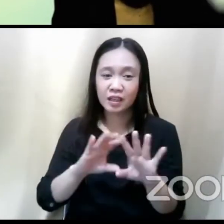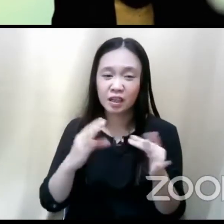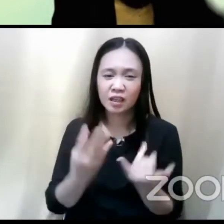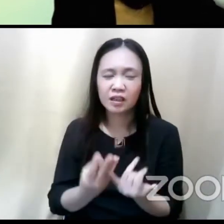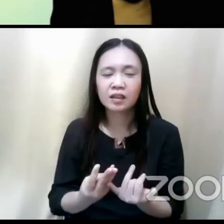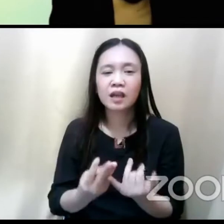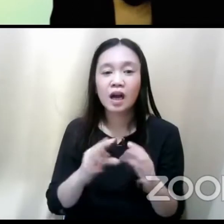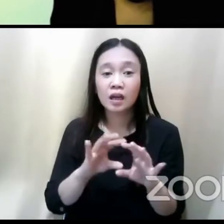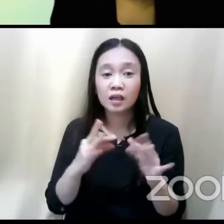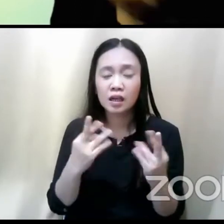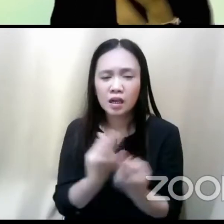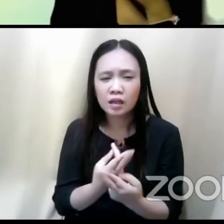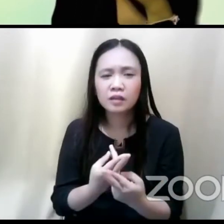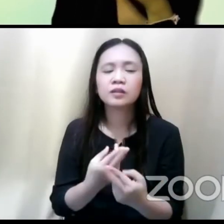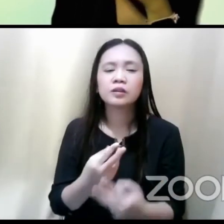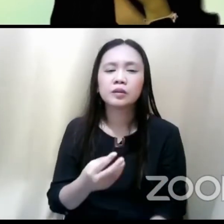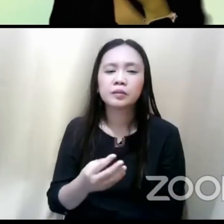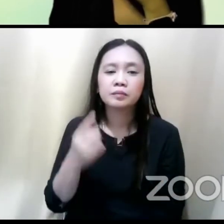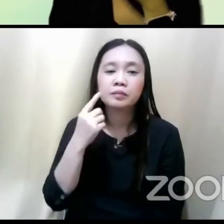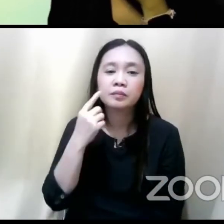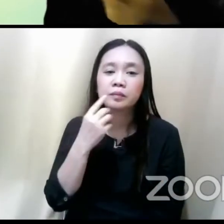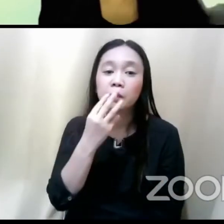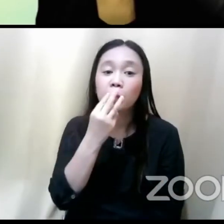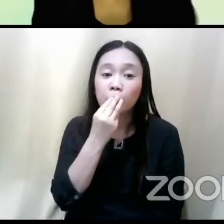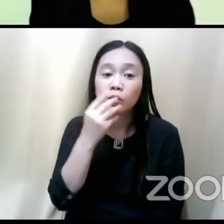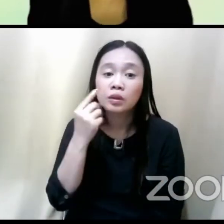and blind, no? So pag nagbibigay siya ng